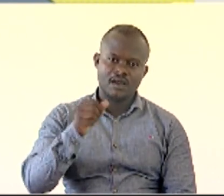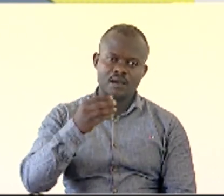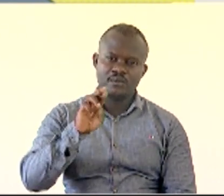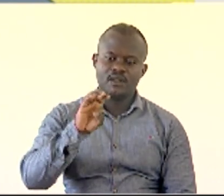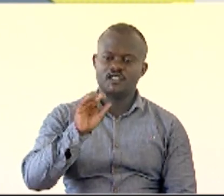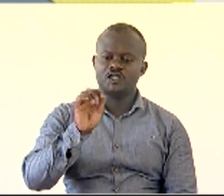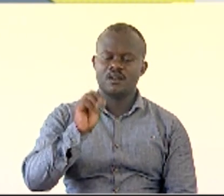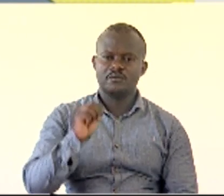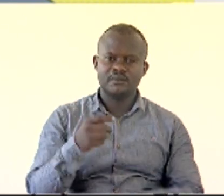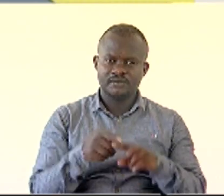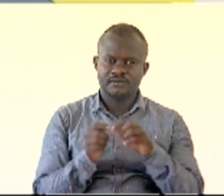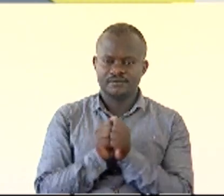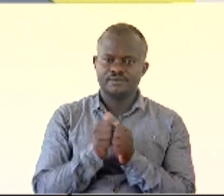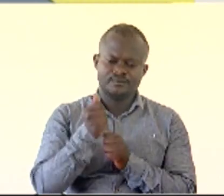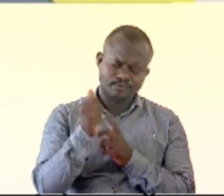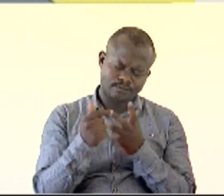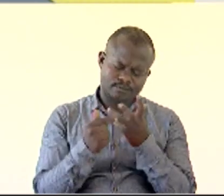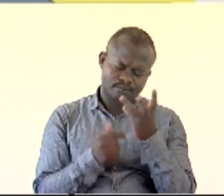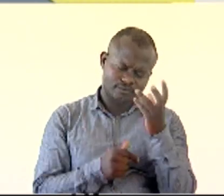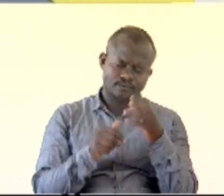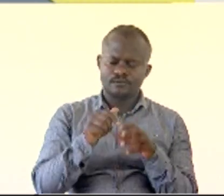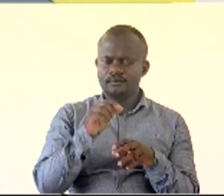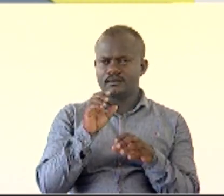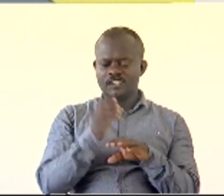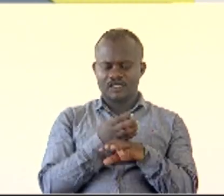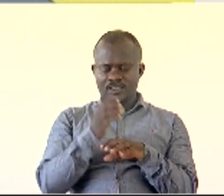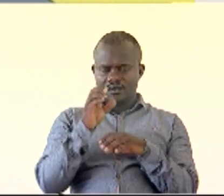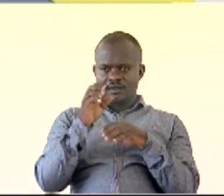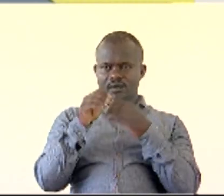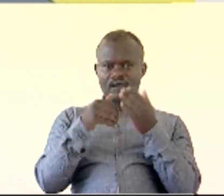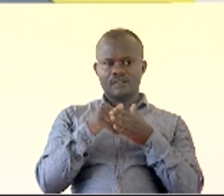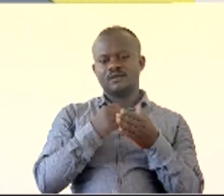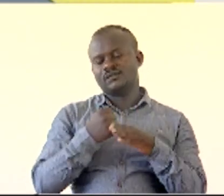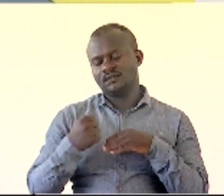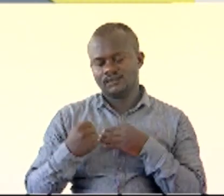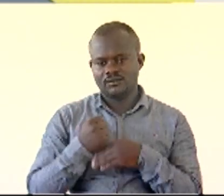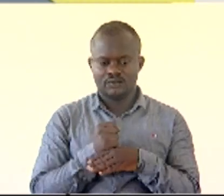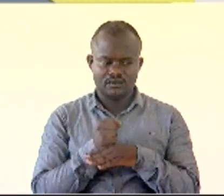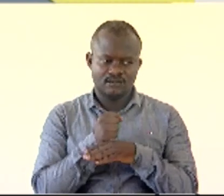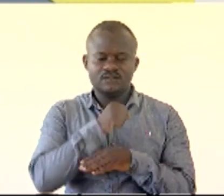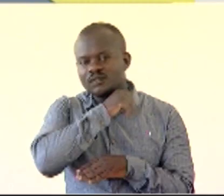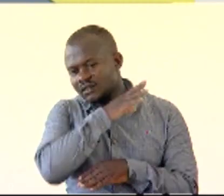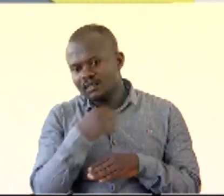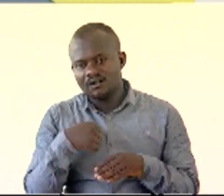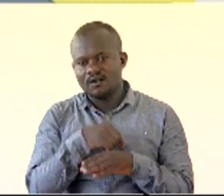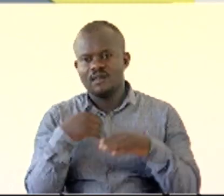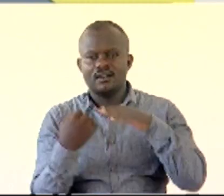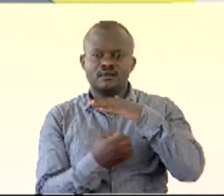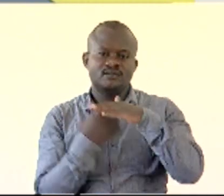so on. Those are chemicals which can contaminate our